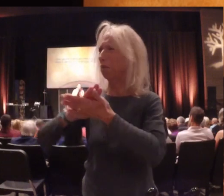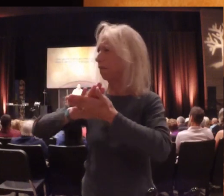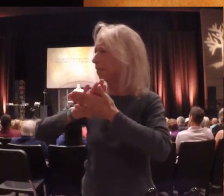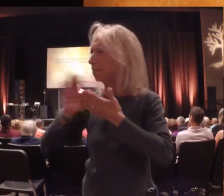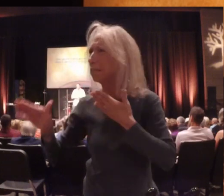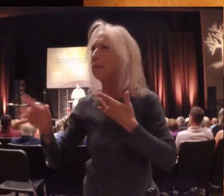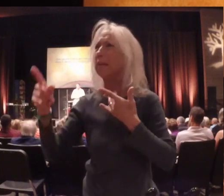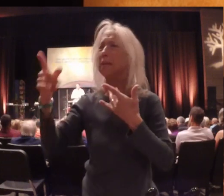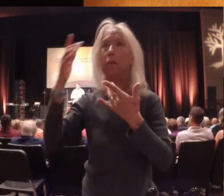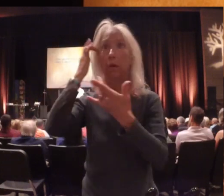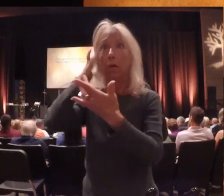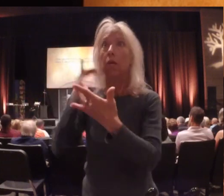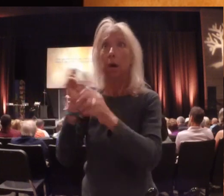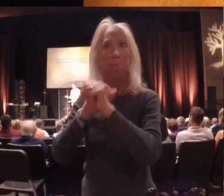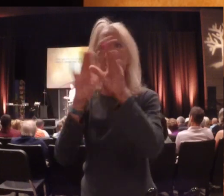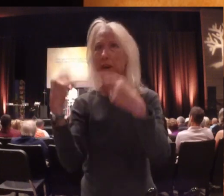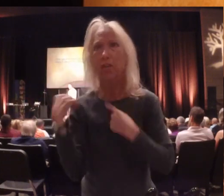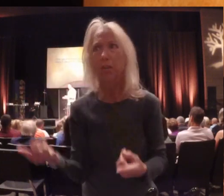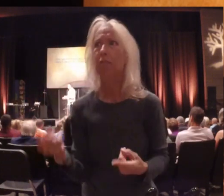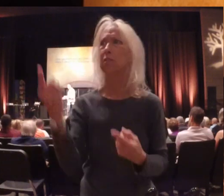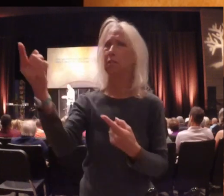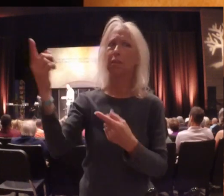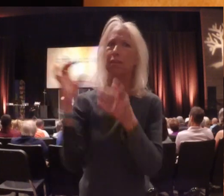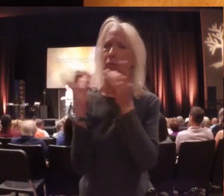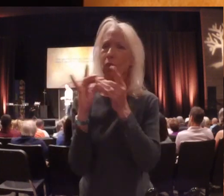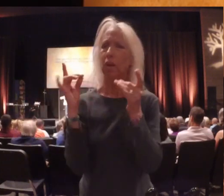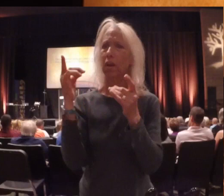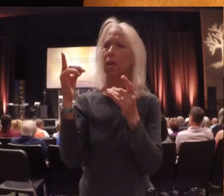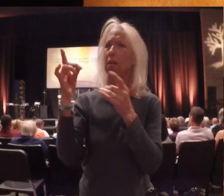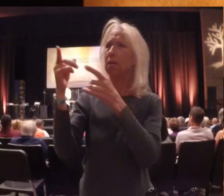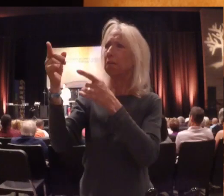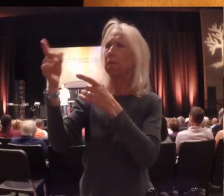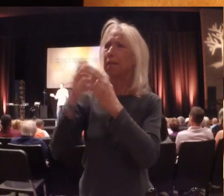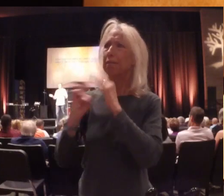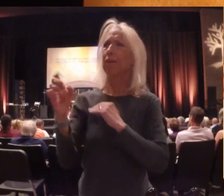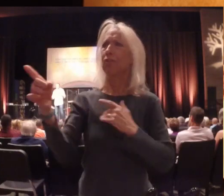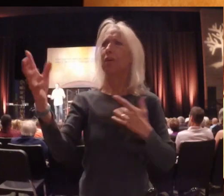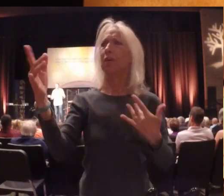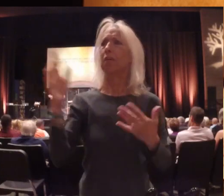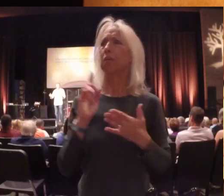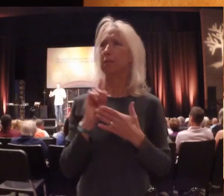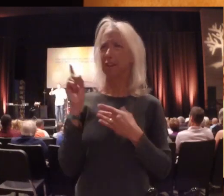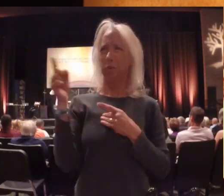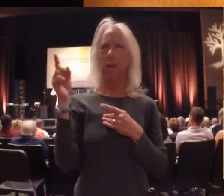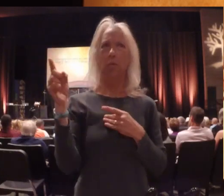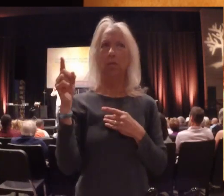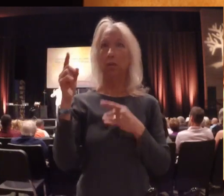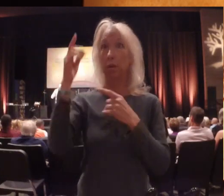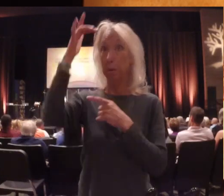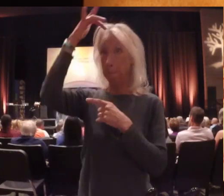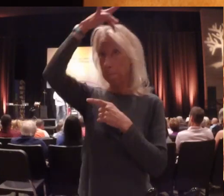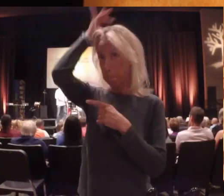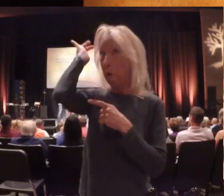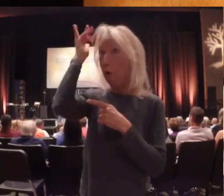it, you would die. They probably heard the story of Elisha. And as we learned last week, he was a bald guy.